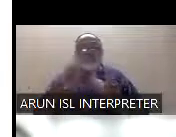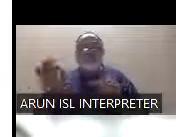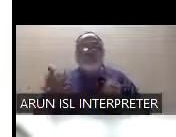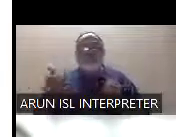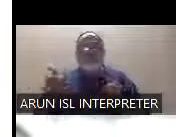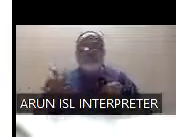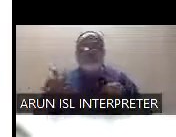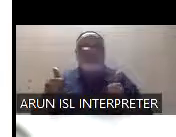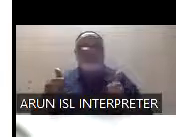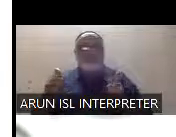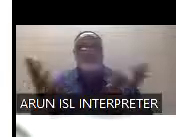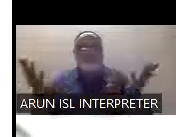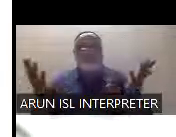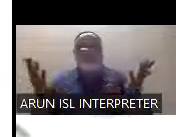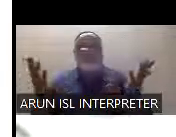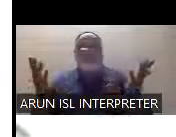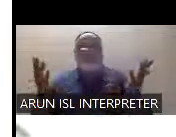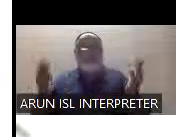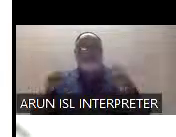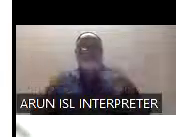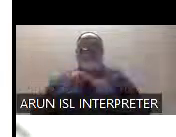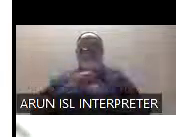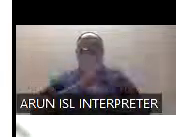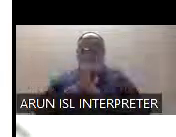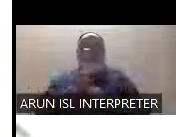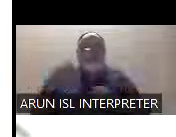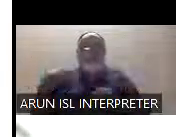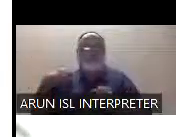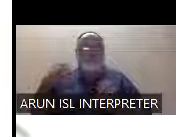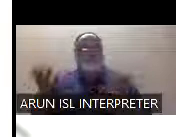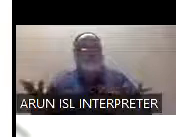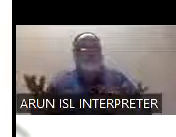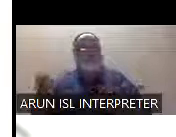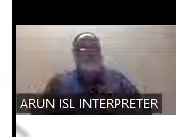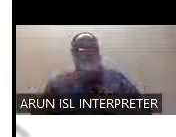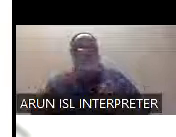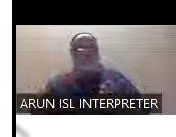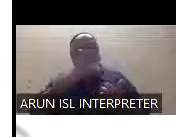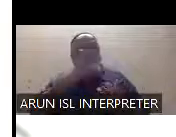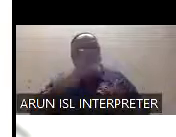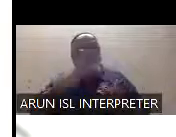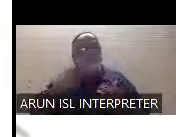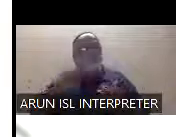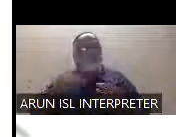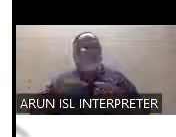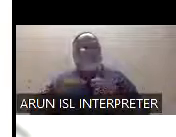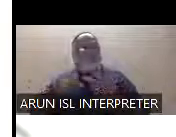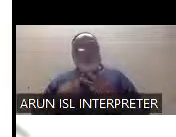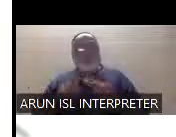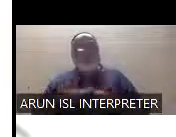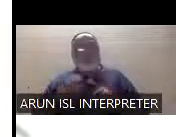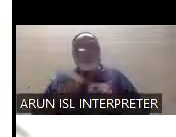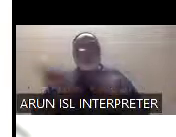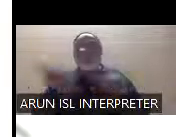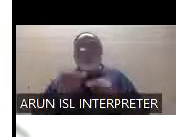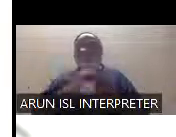It's been postponed because of the pandemic and other reasons. But if we even go by the same percentage as in 2011,